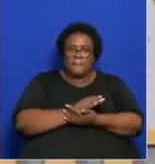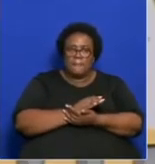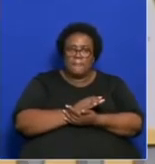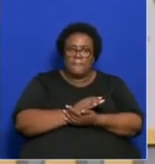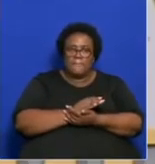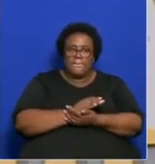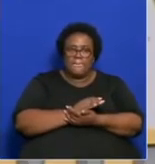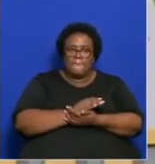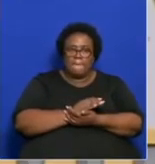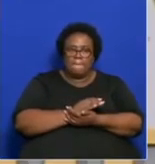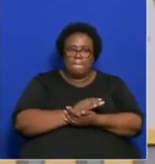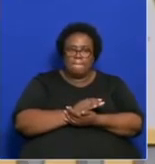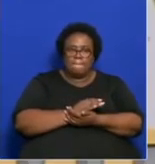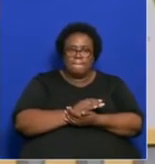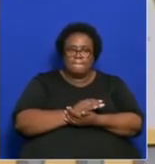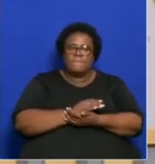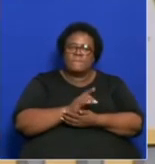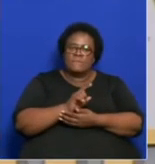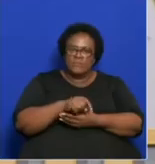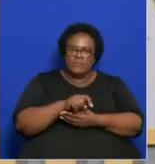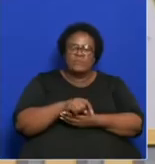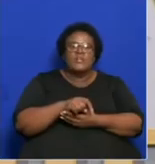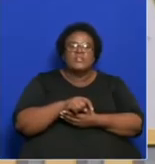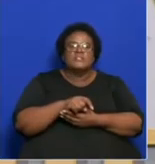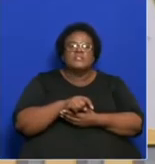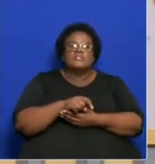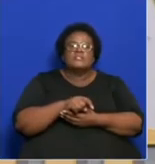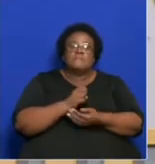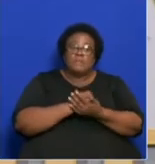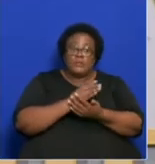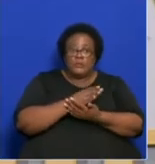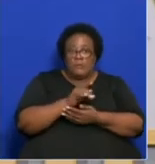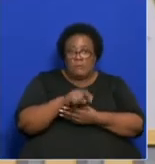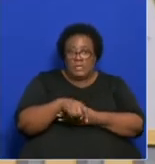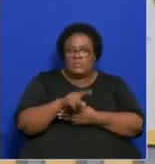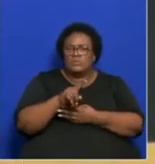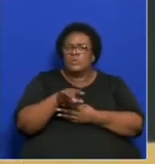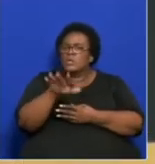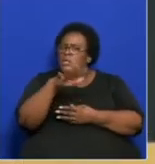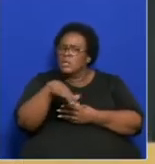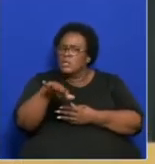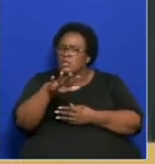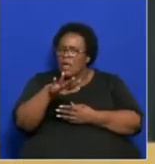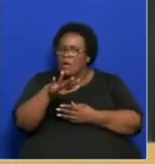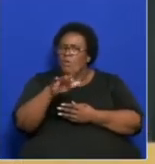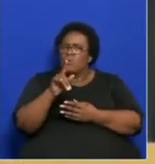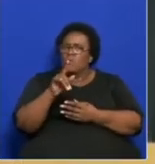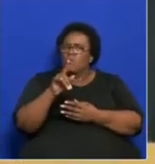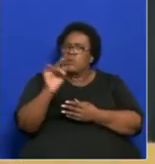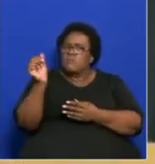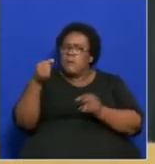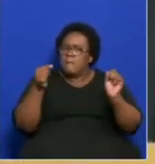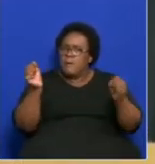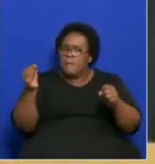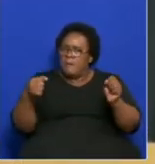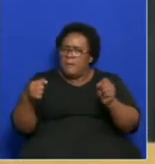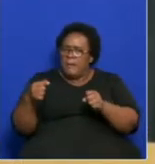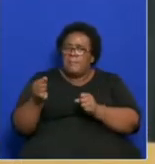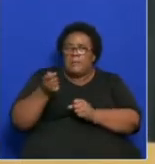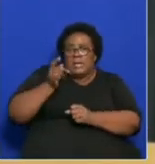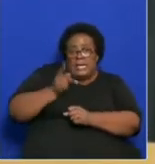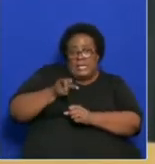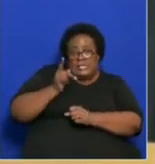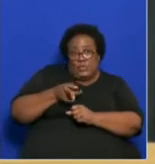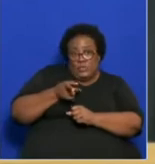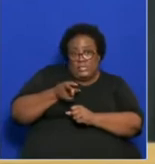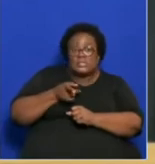sites allocated, sites for which the invoice is talking to, right, are sites